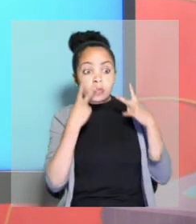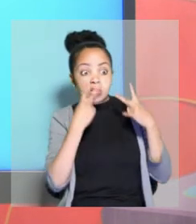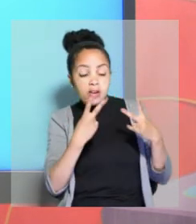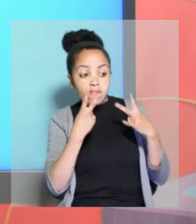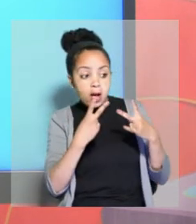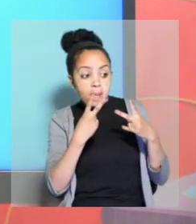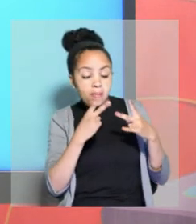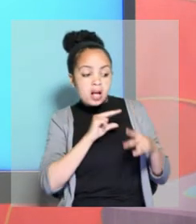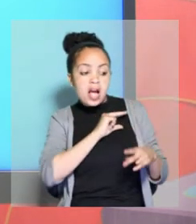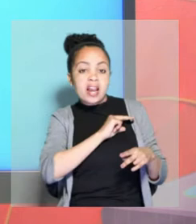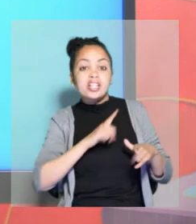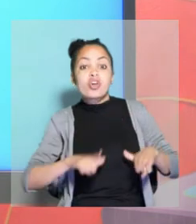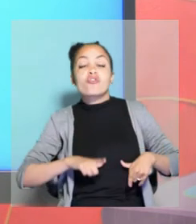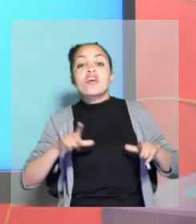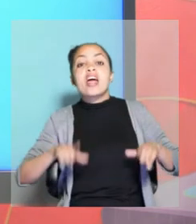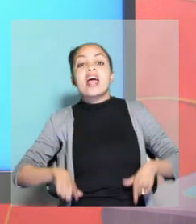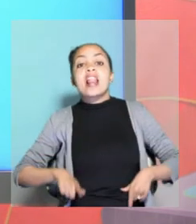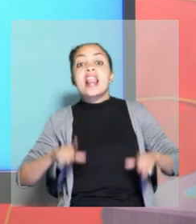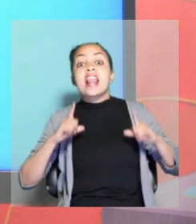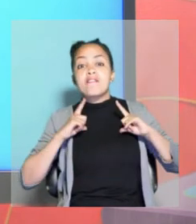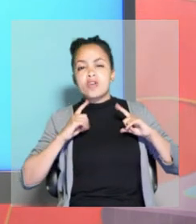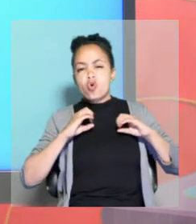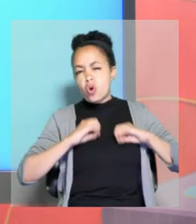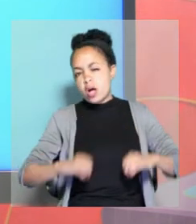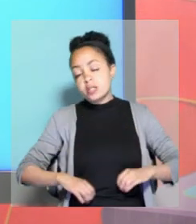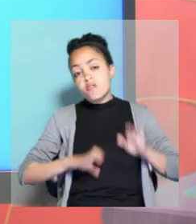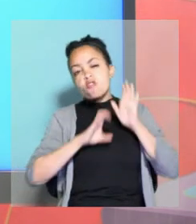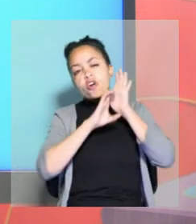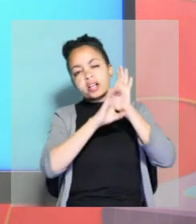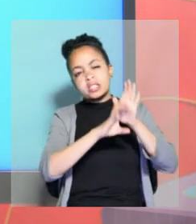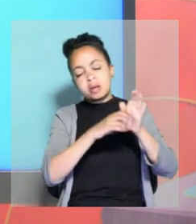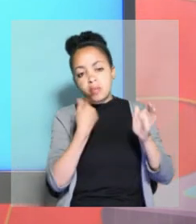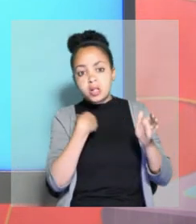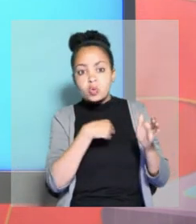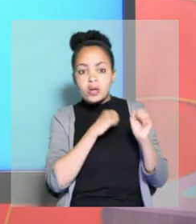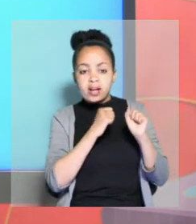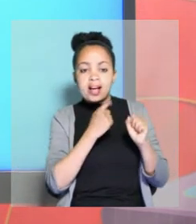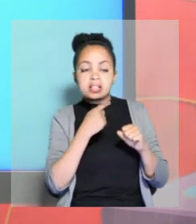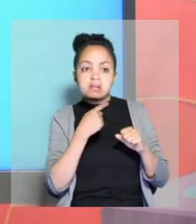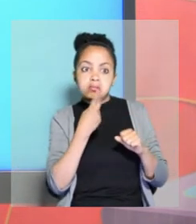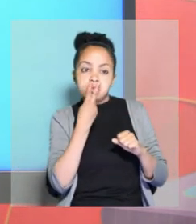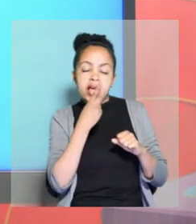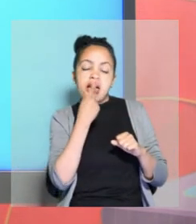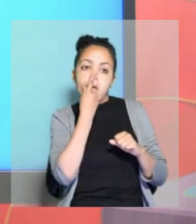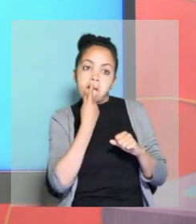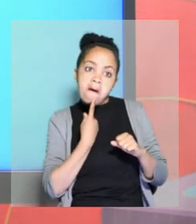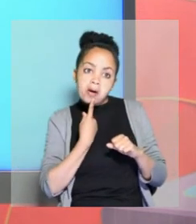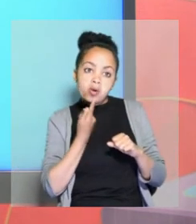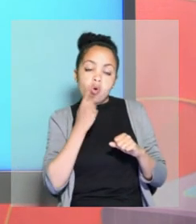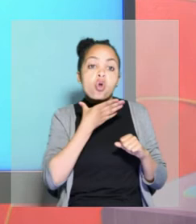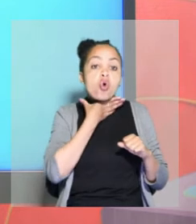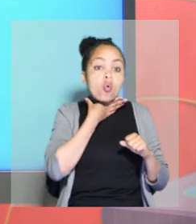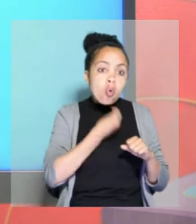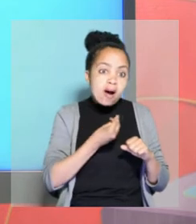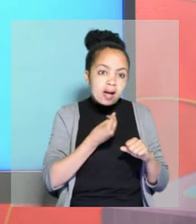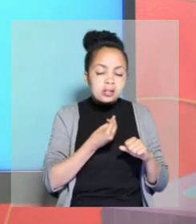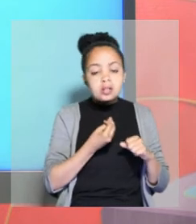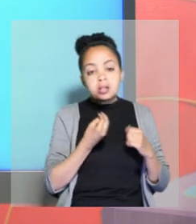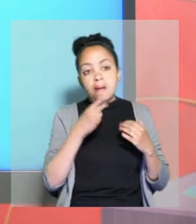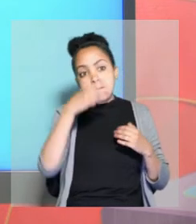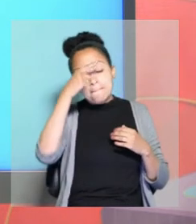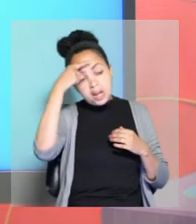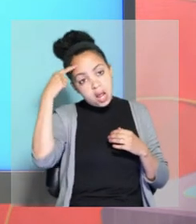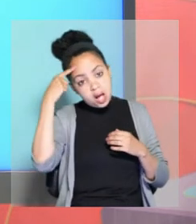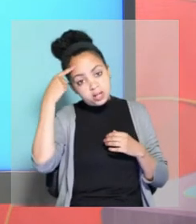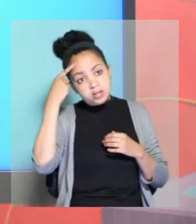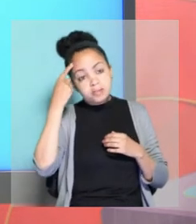a living organism, externally. For example, we can say red, we can say white, we can say